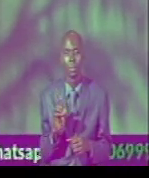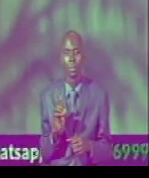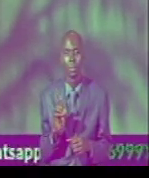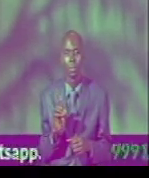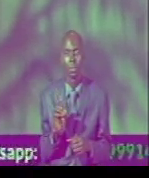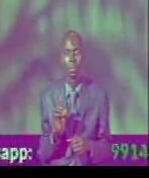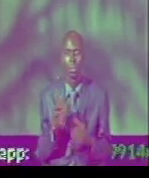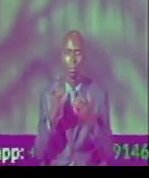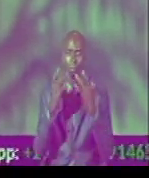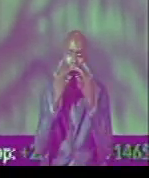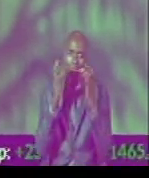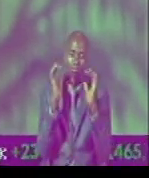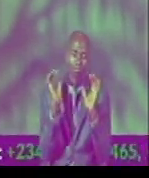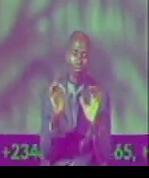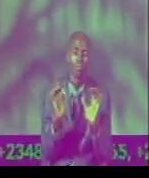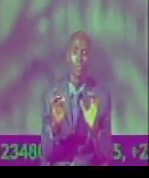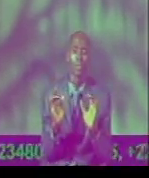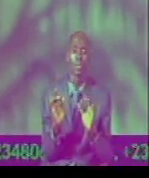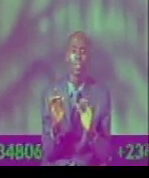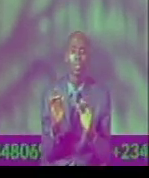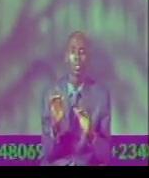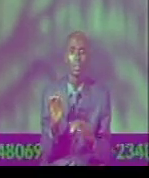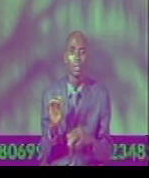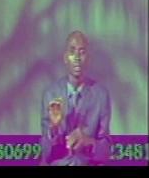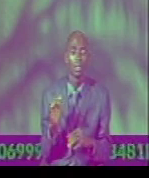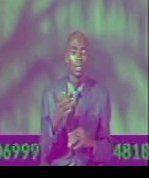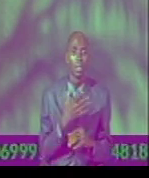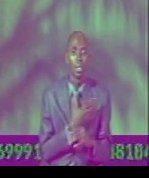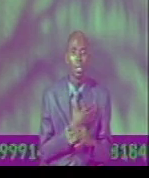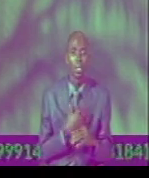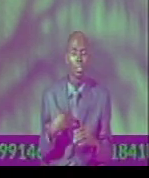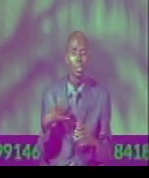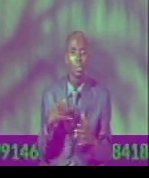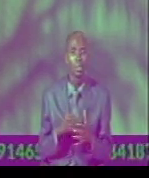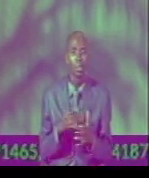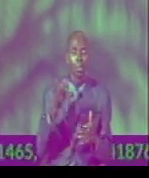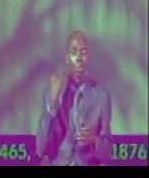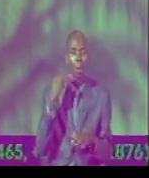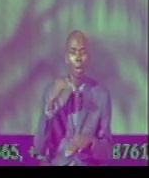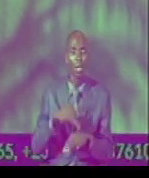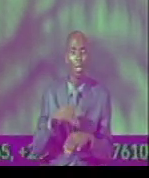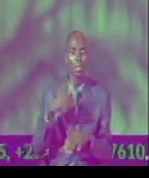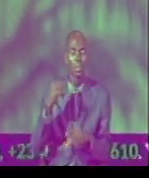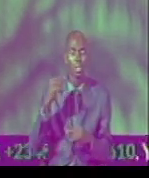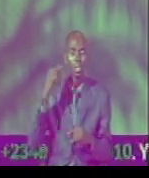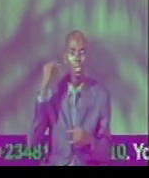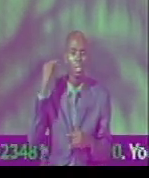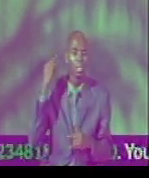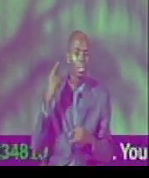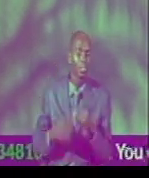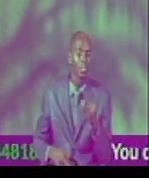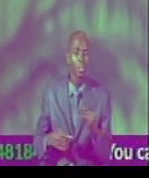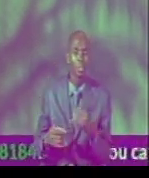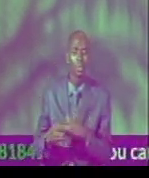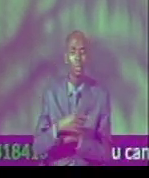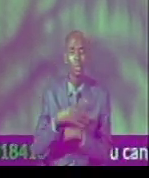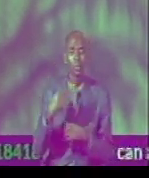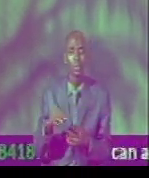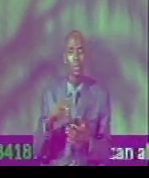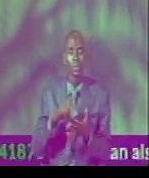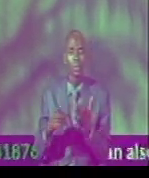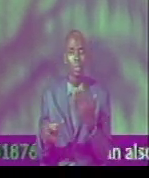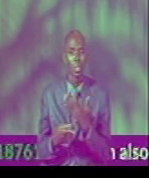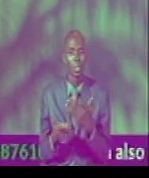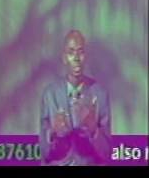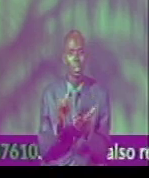laughed about it. And it was after the last day of the crusade that I